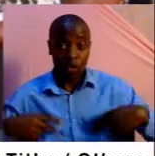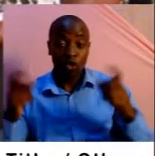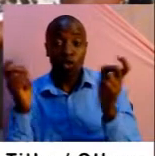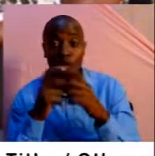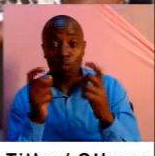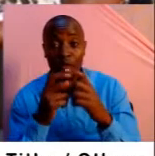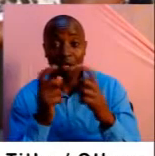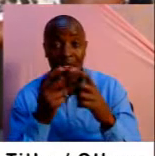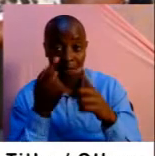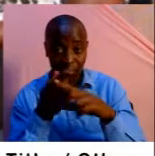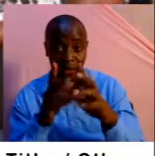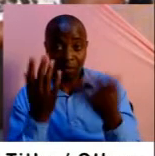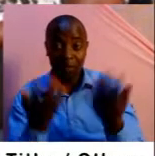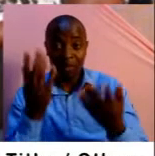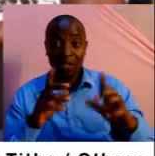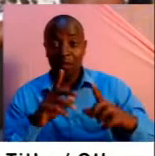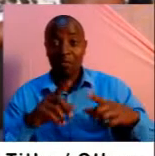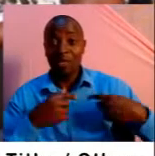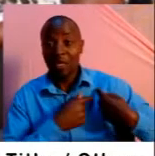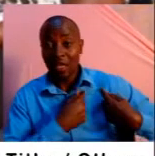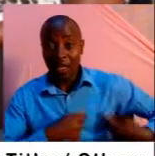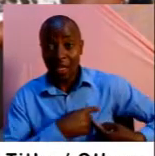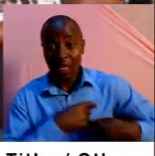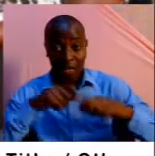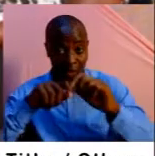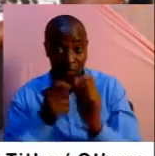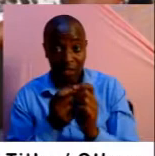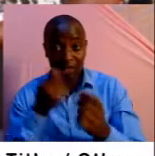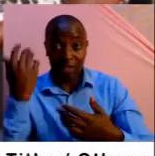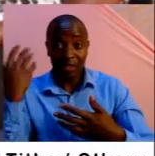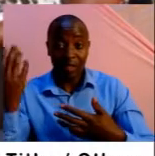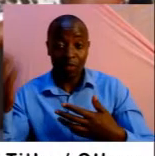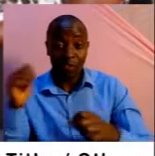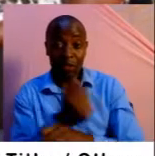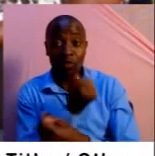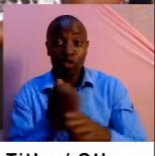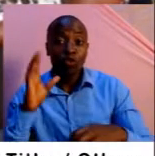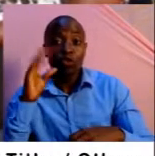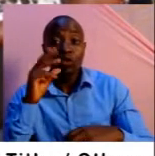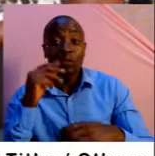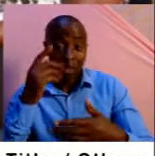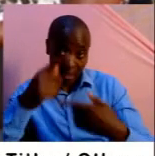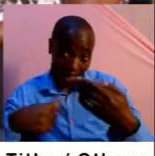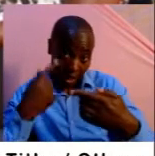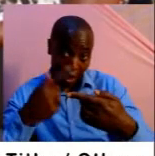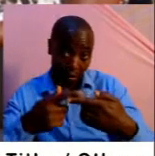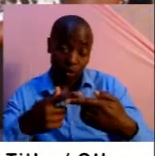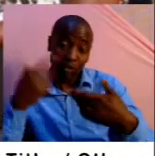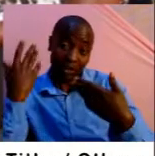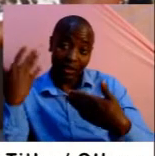be a heartache. It could be something that you're not even able to speak out. Something that you have